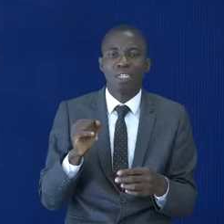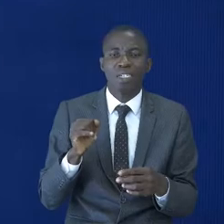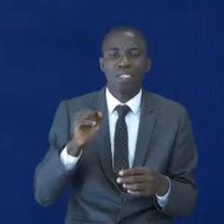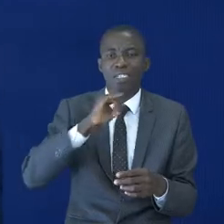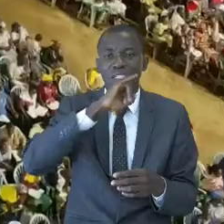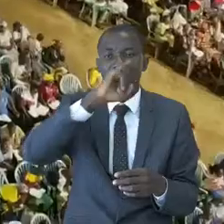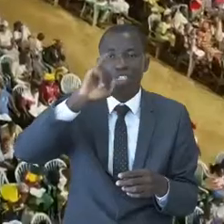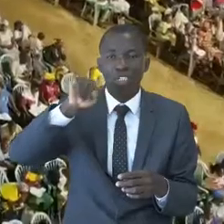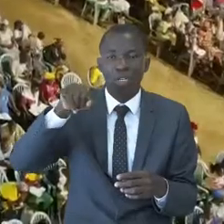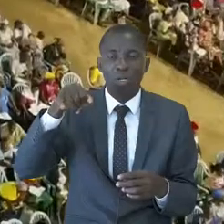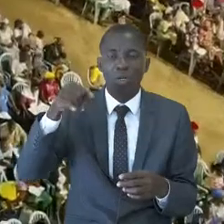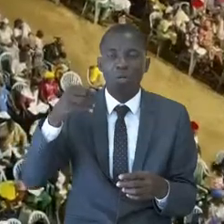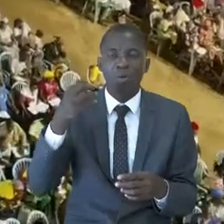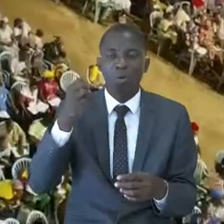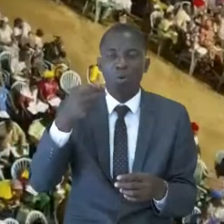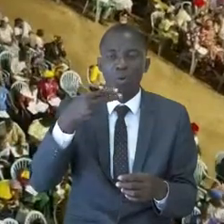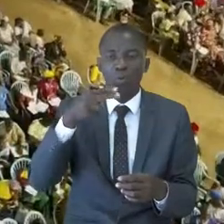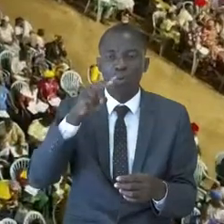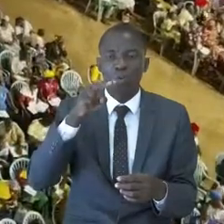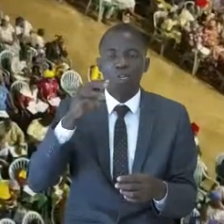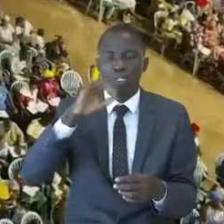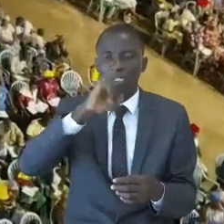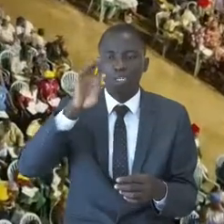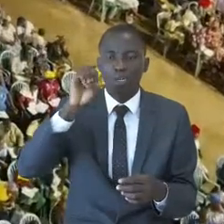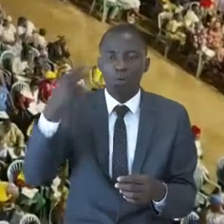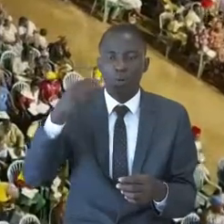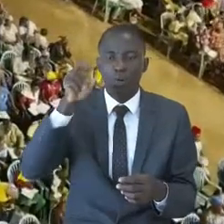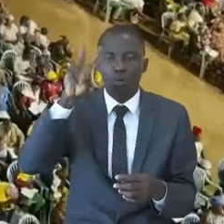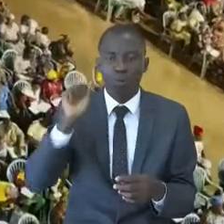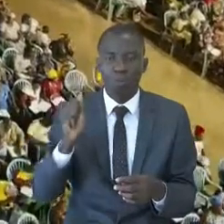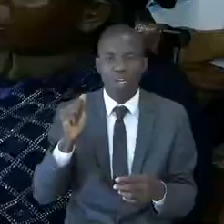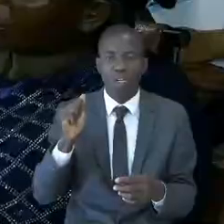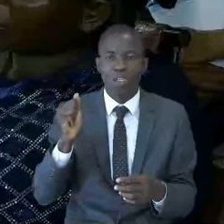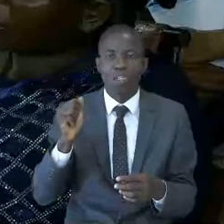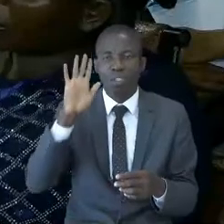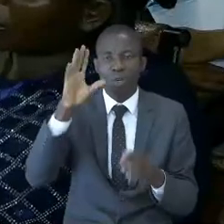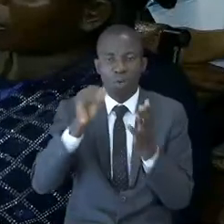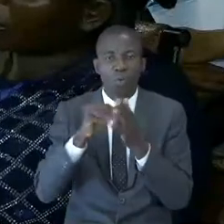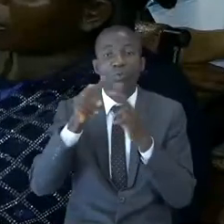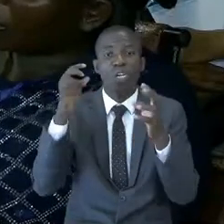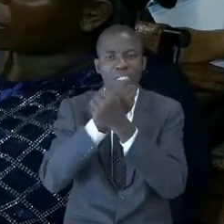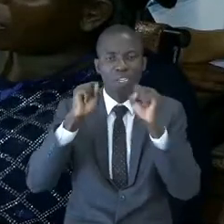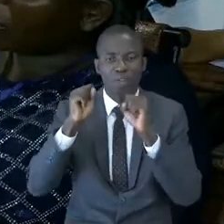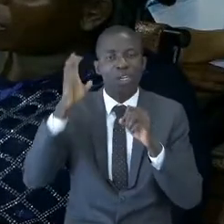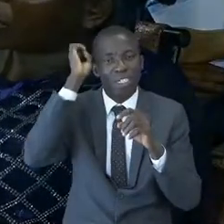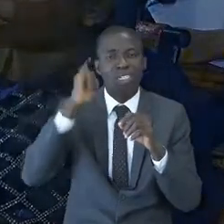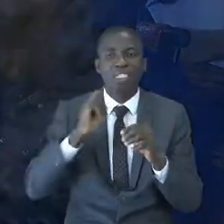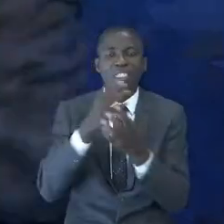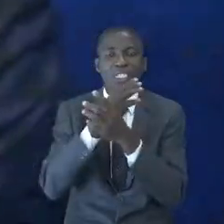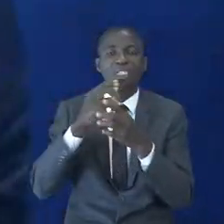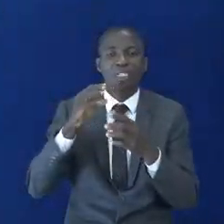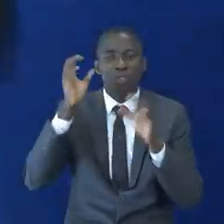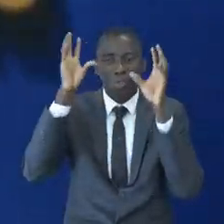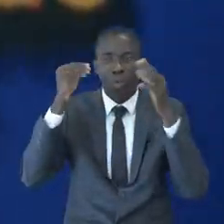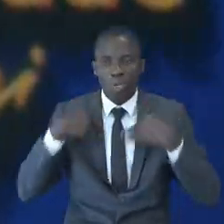very Savior. Nobody can compete with him in helping you, in saving you, in delivering you.